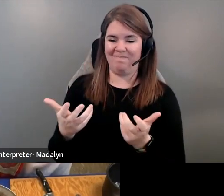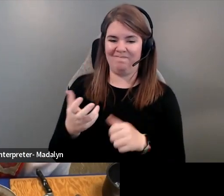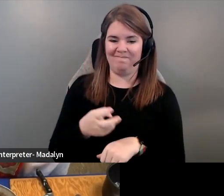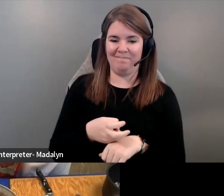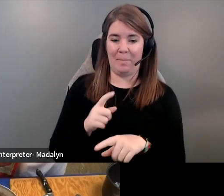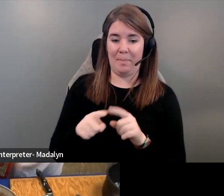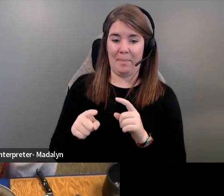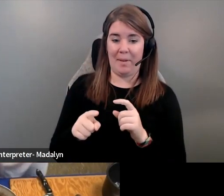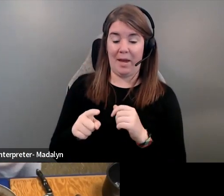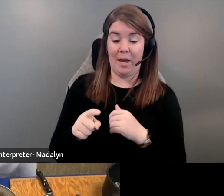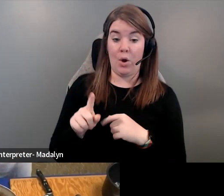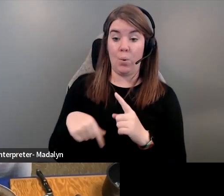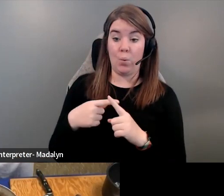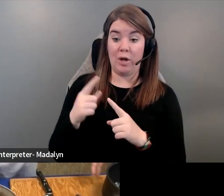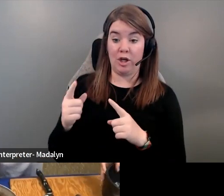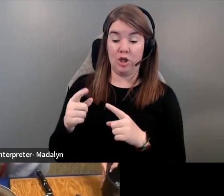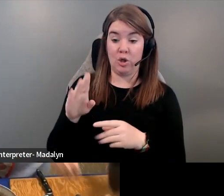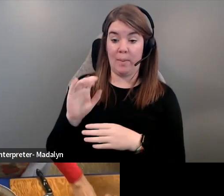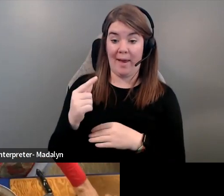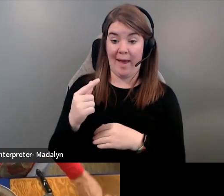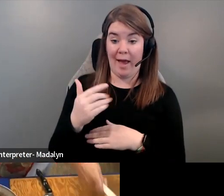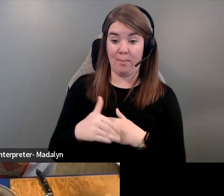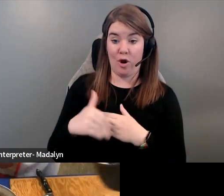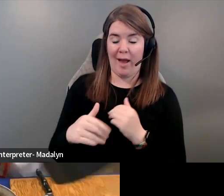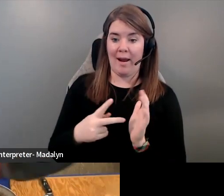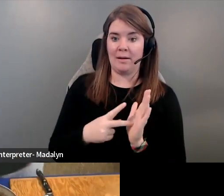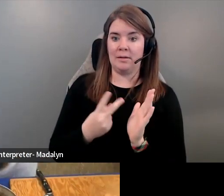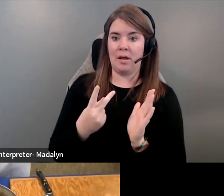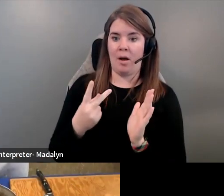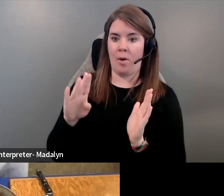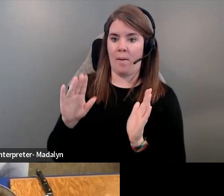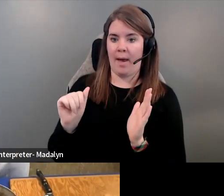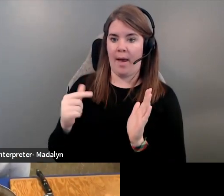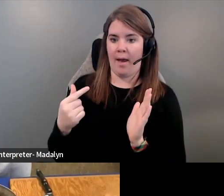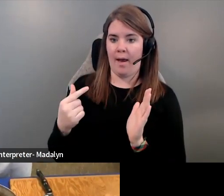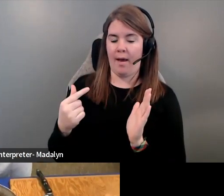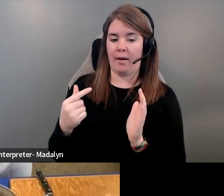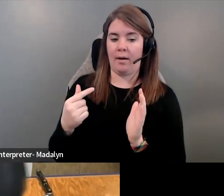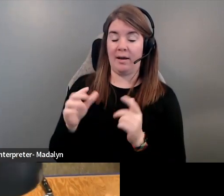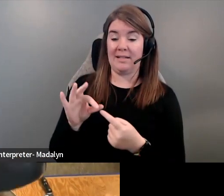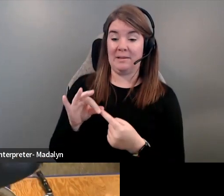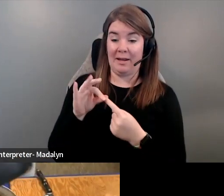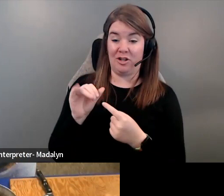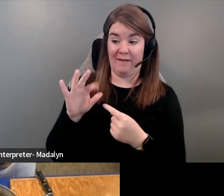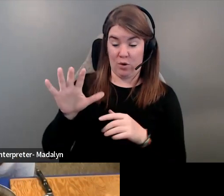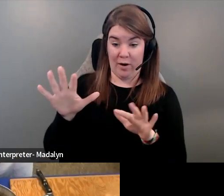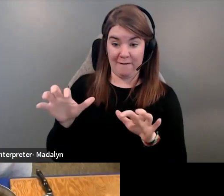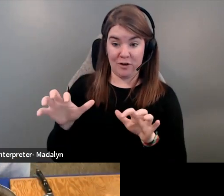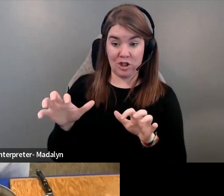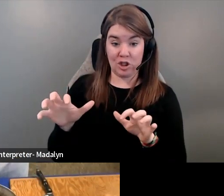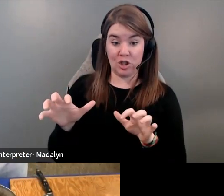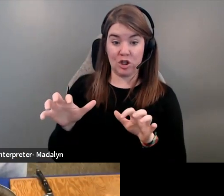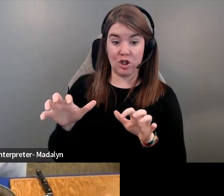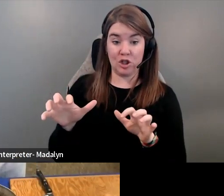bread, double bag the bread. It just lasts so much better, especially if the freezer you're using is the one over